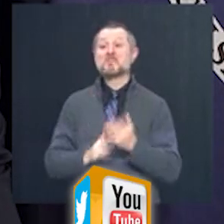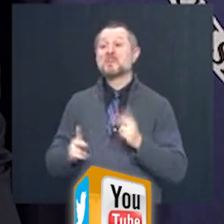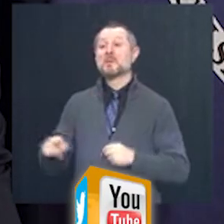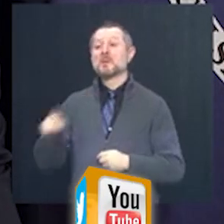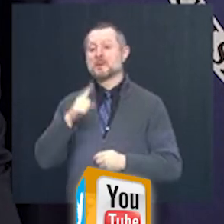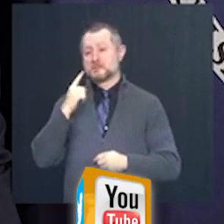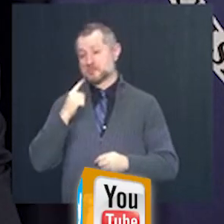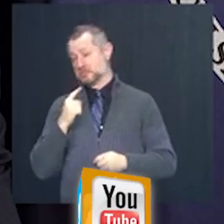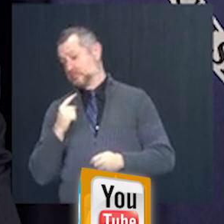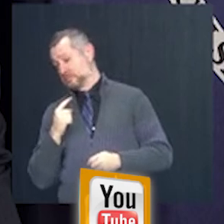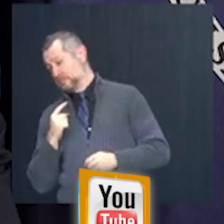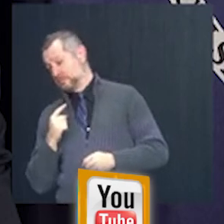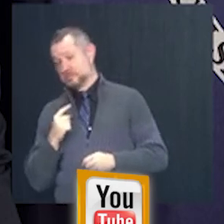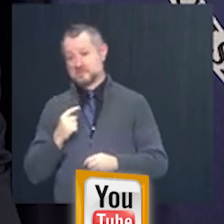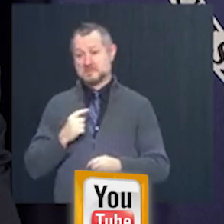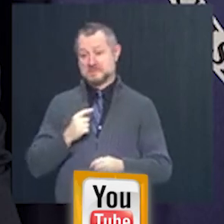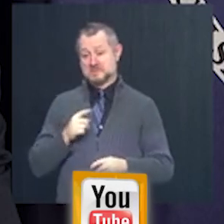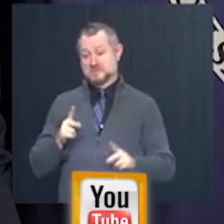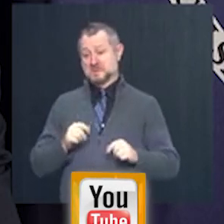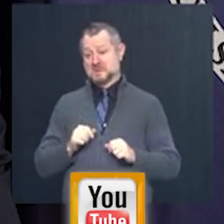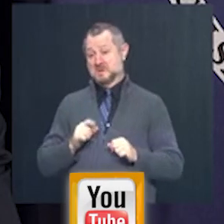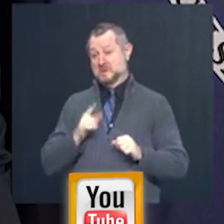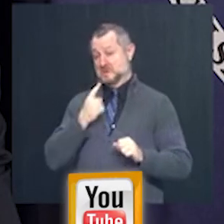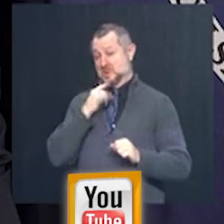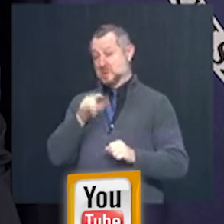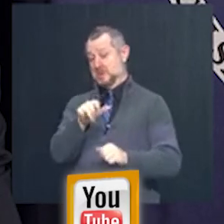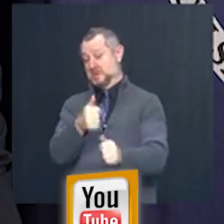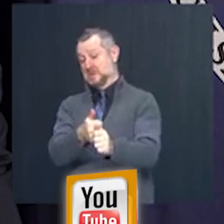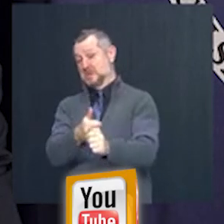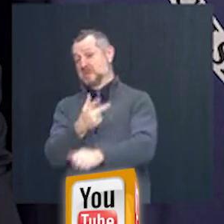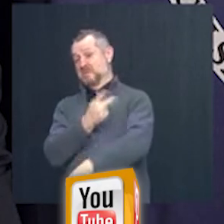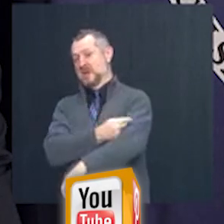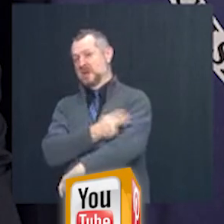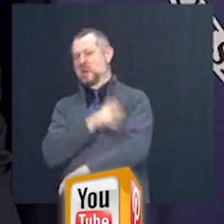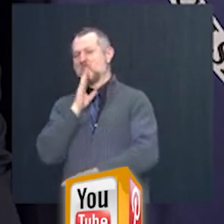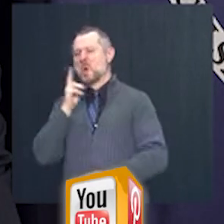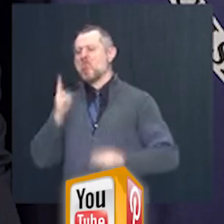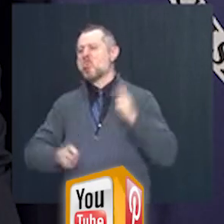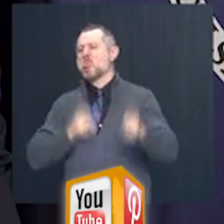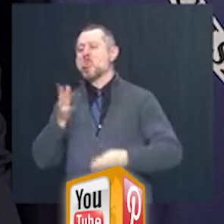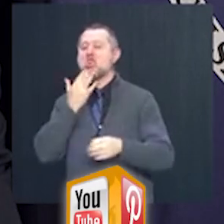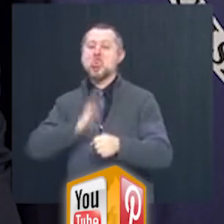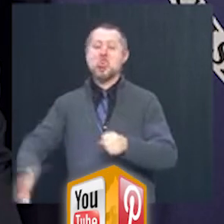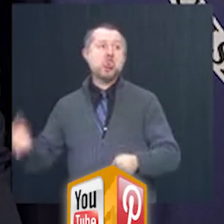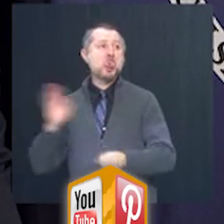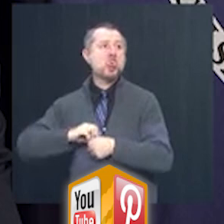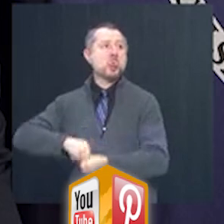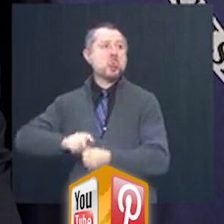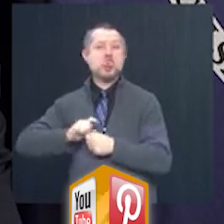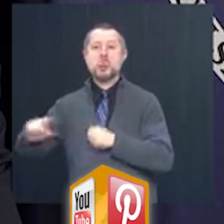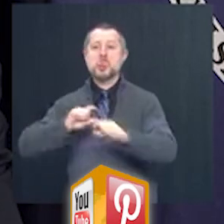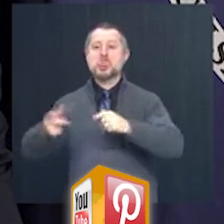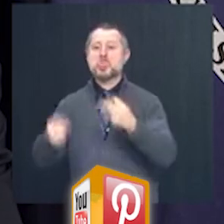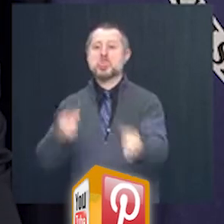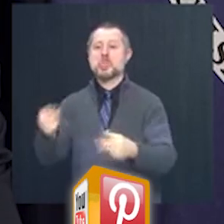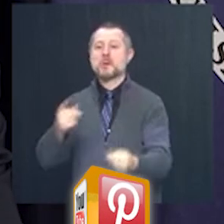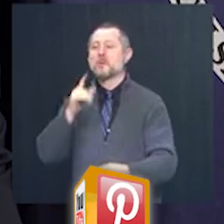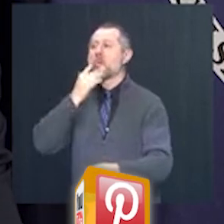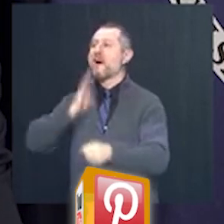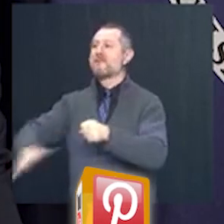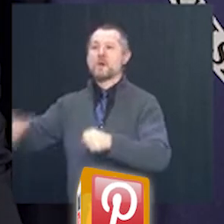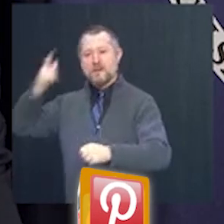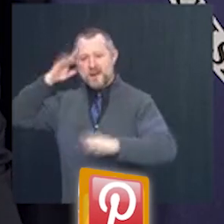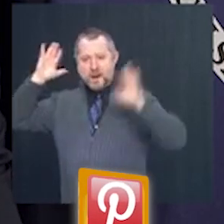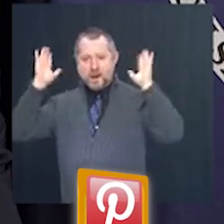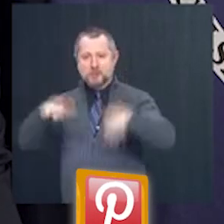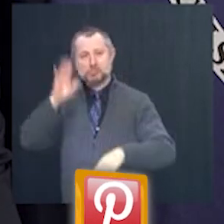many people who think the vaccine was rushed for political reasons by the Trump administration, and that Trump interfered